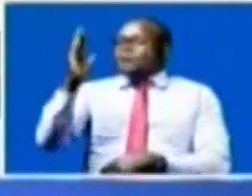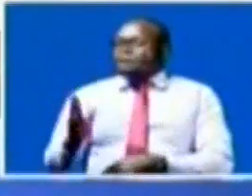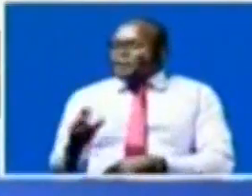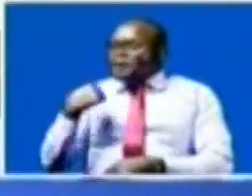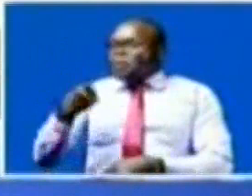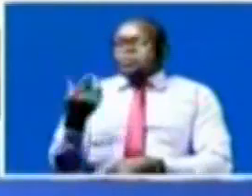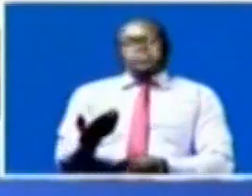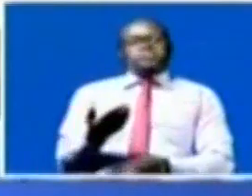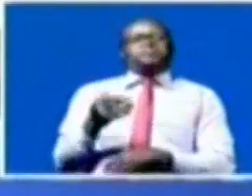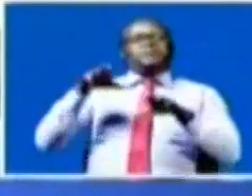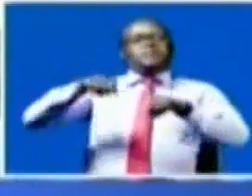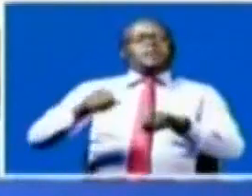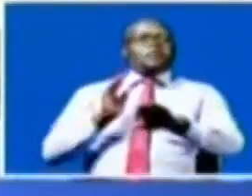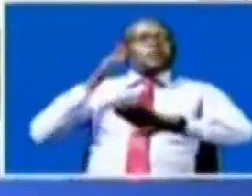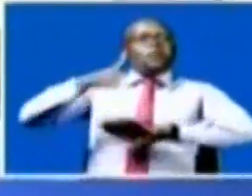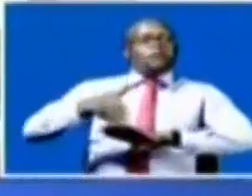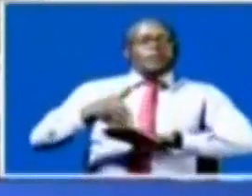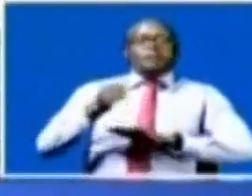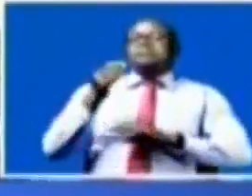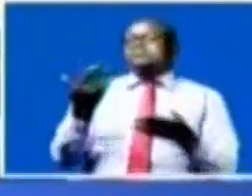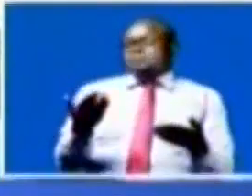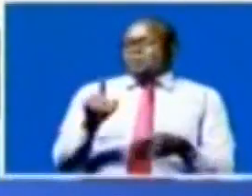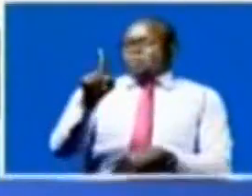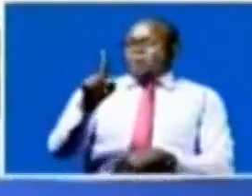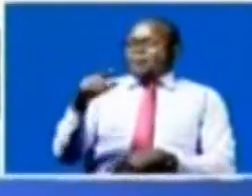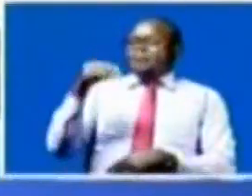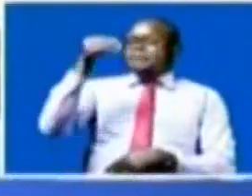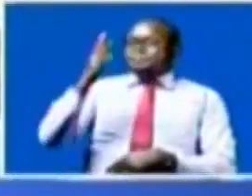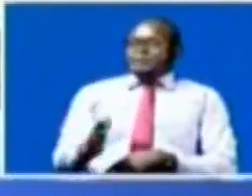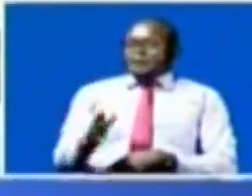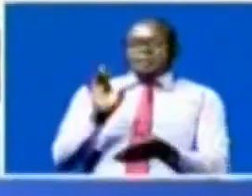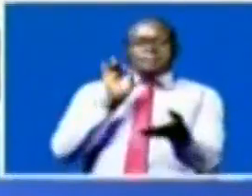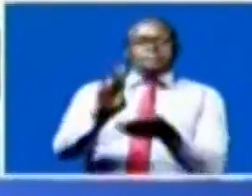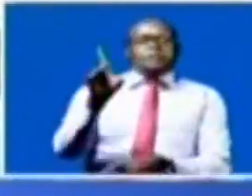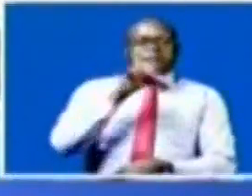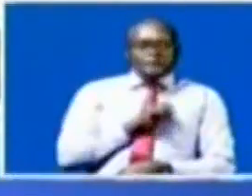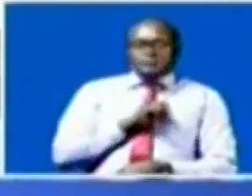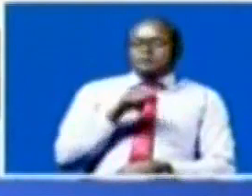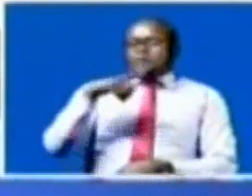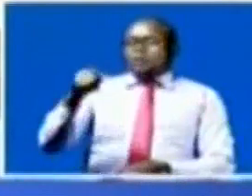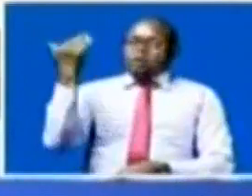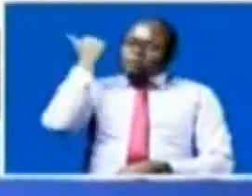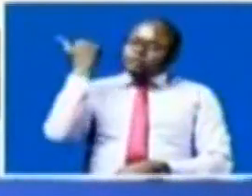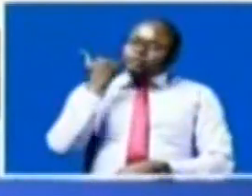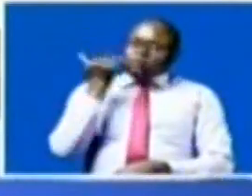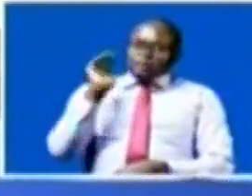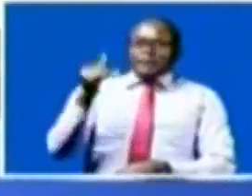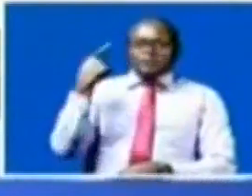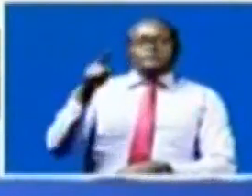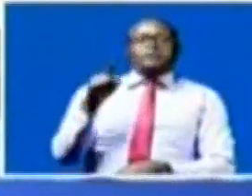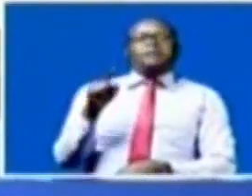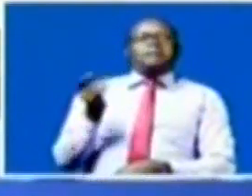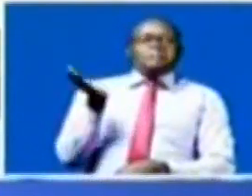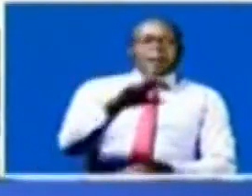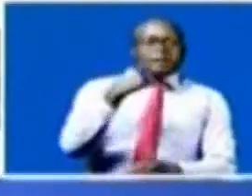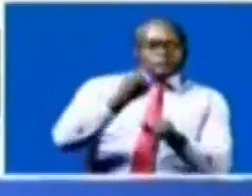of the speakers can take charge, given that one has been impeached and is in court fighting for her